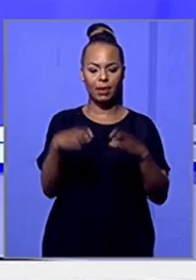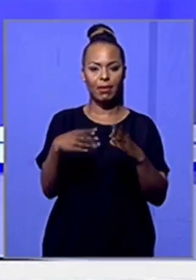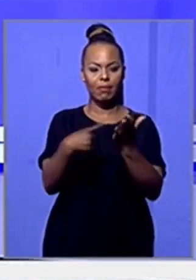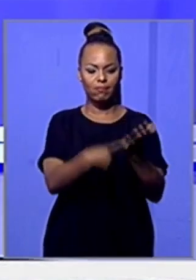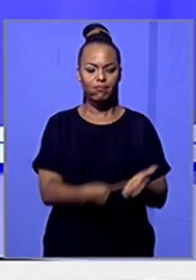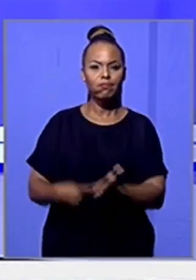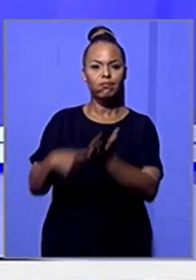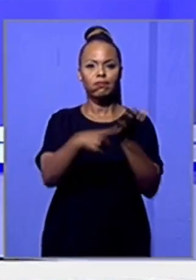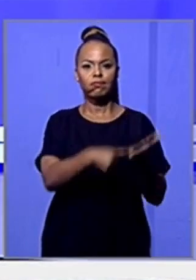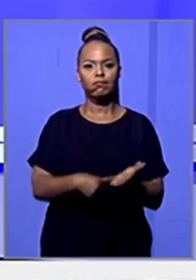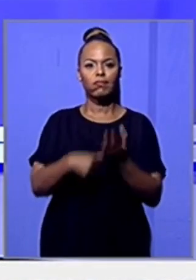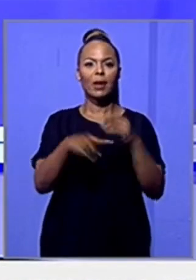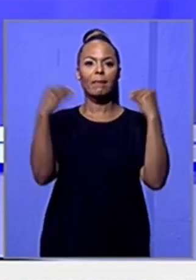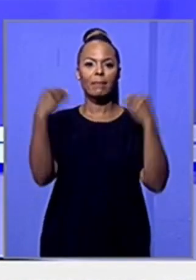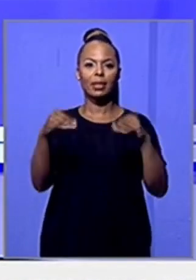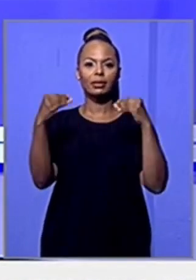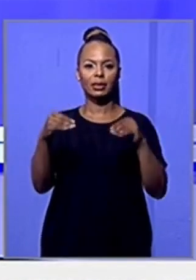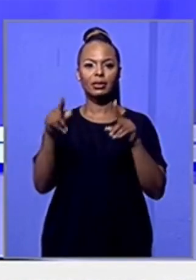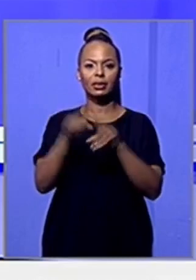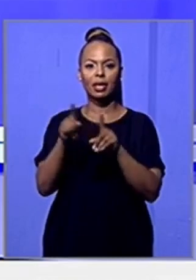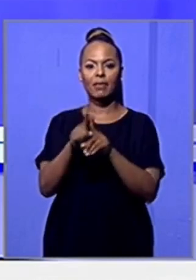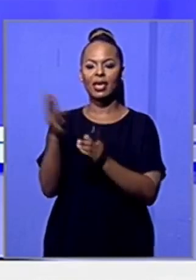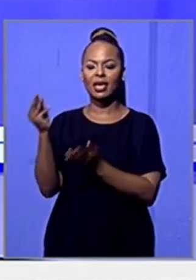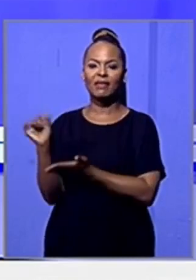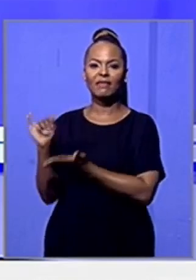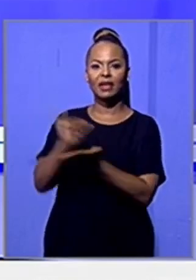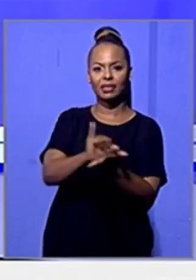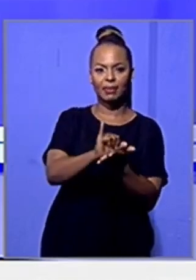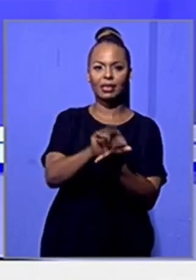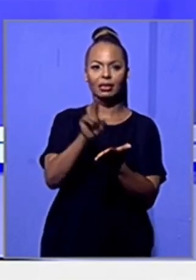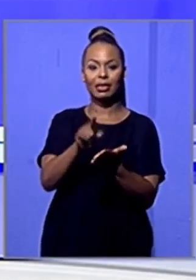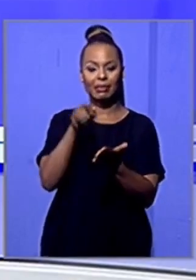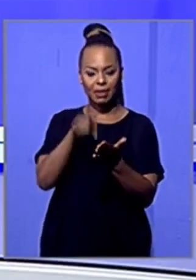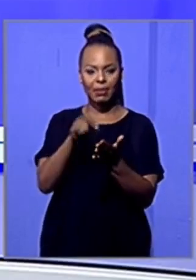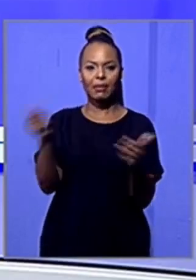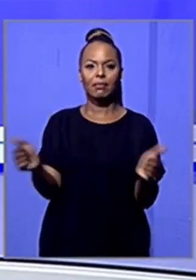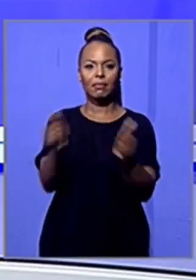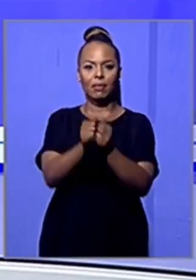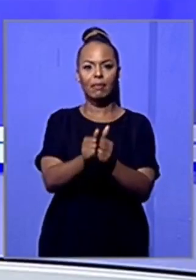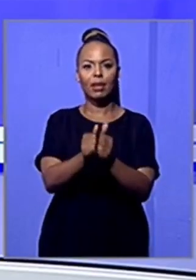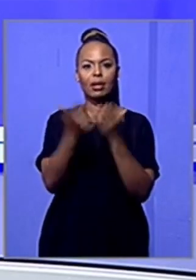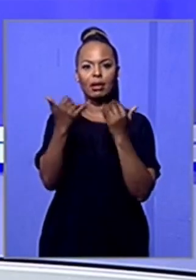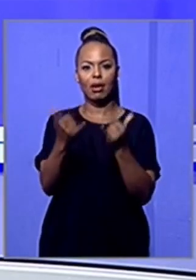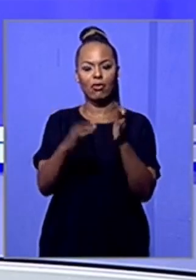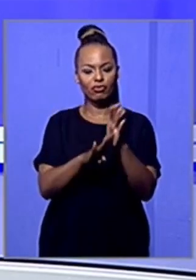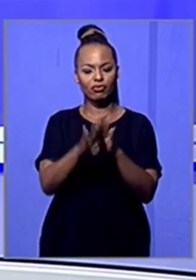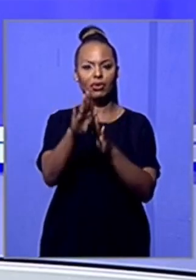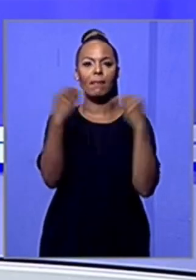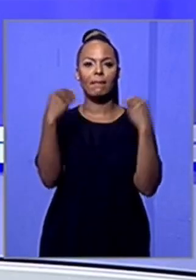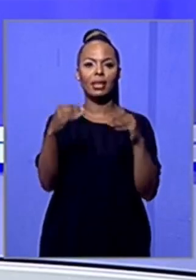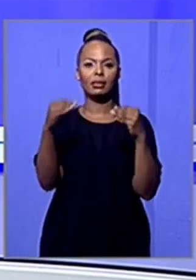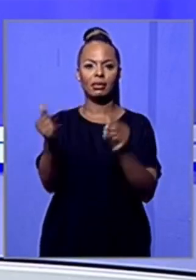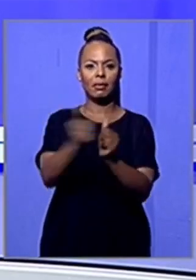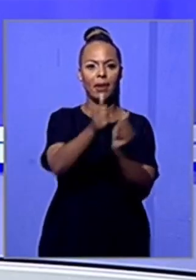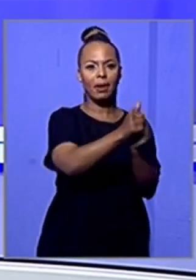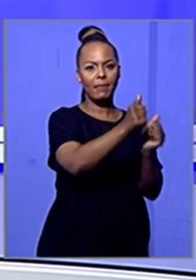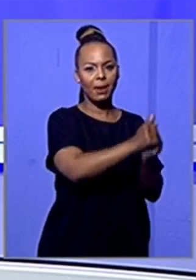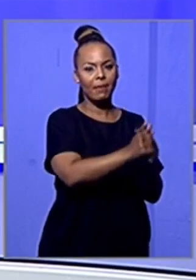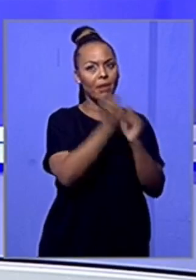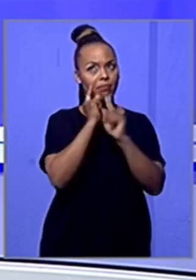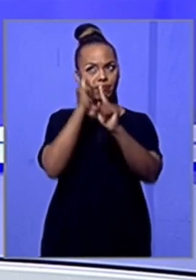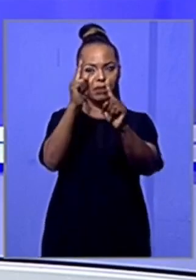tlanegisitse pegelo ya kgwebisano le peeletso e ikaeletseng go oketsa kgwebisano magareng ga dinaga tsa BRICS. Kgotla ya re seno